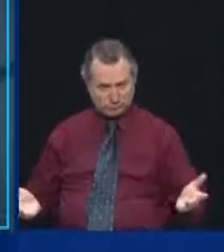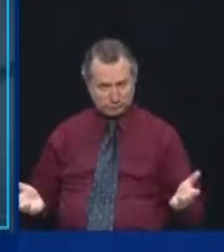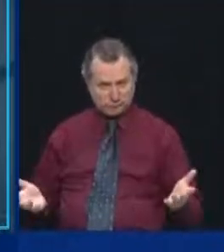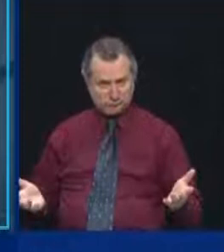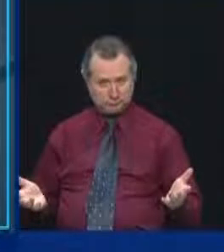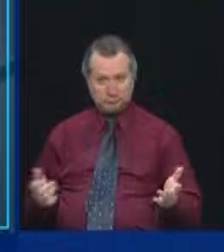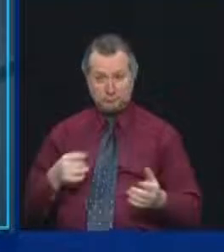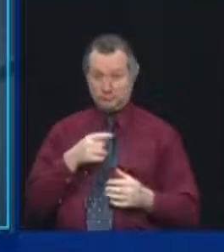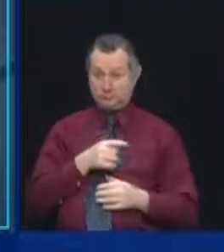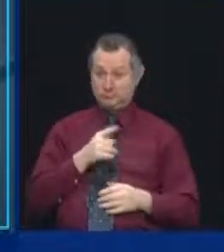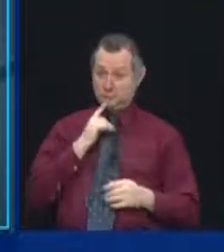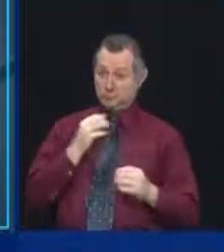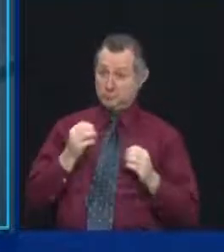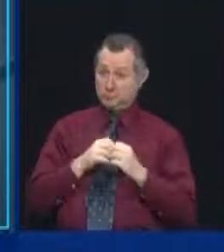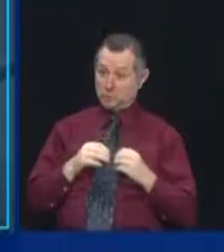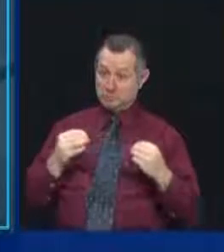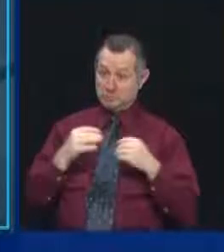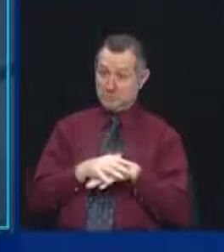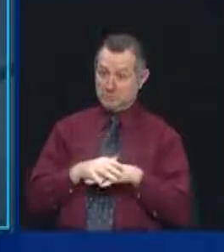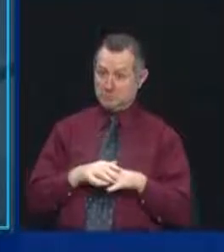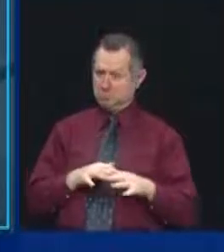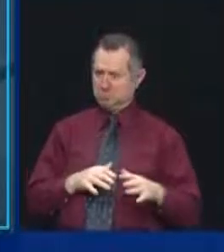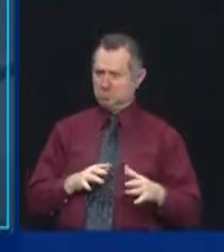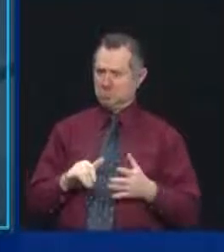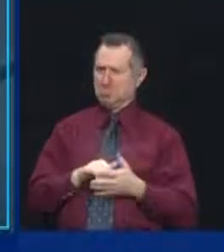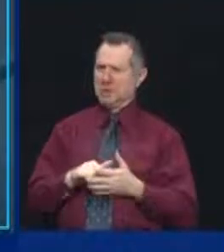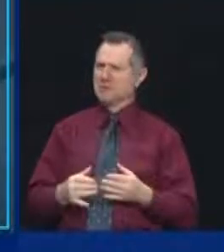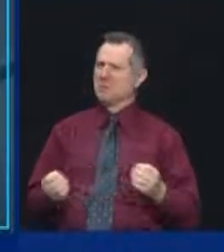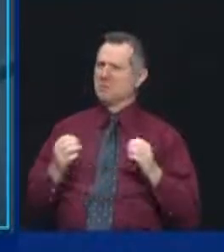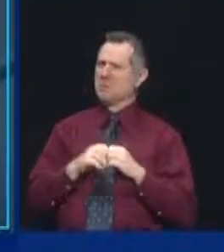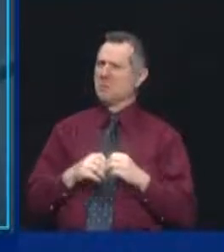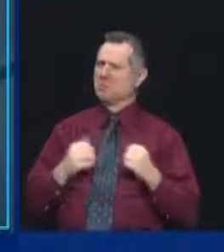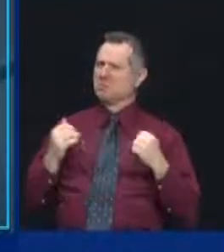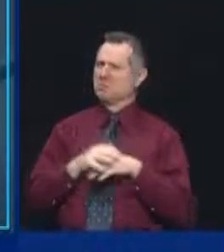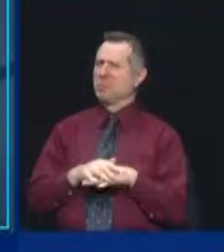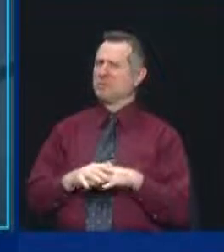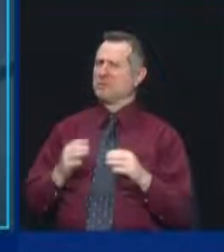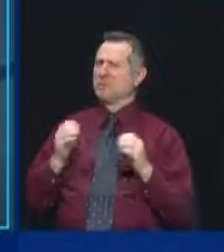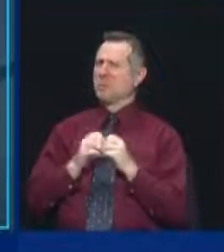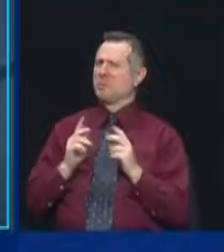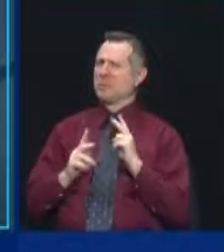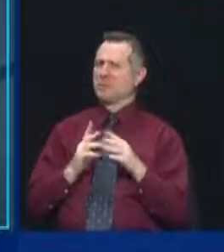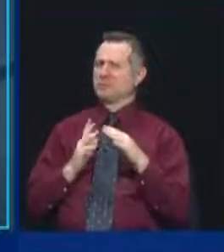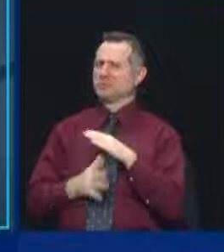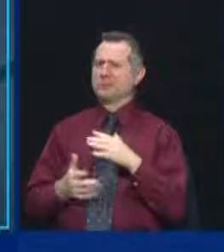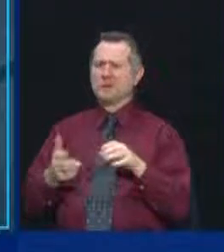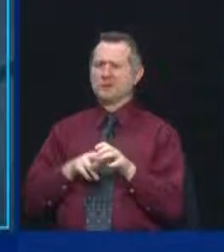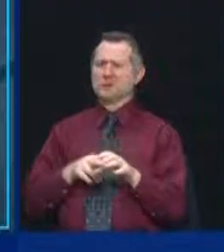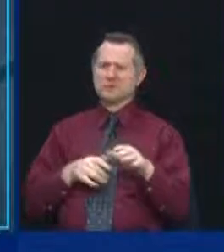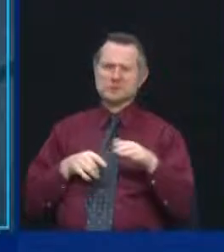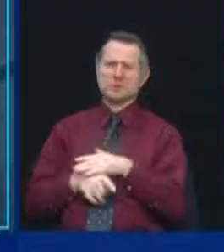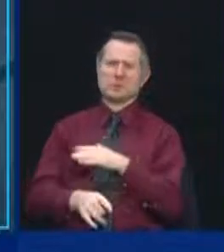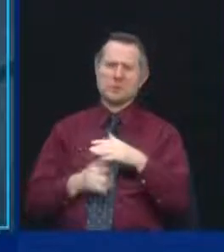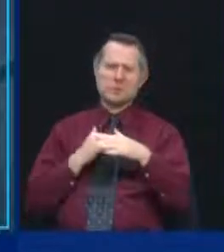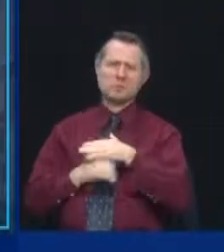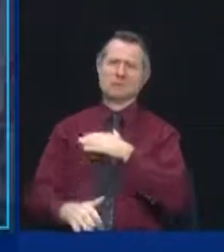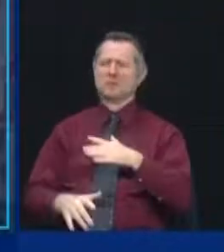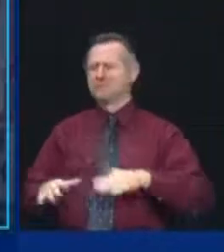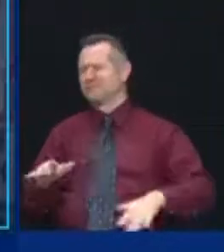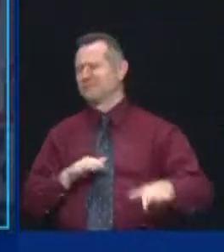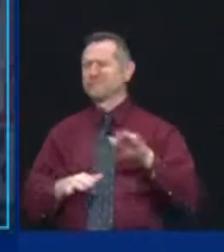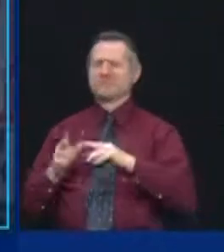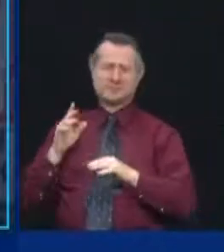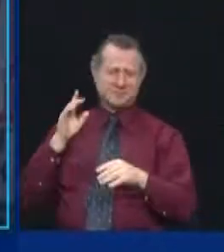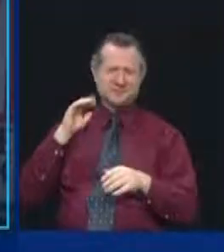Density? Manhattan is more dense, more people on mass transit. It is the behavior of the community.